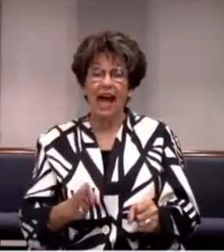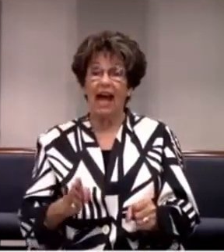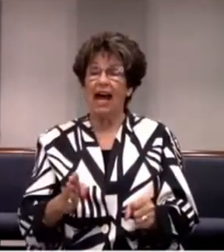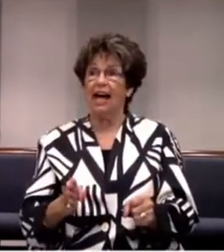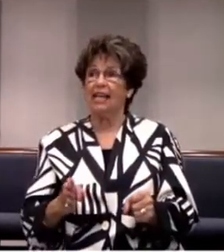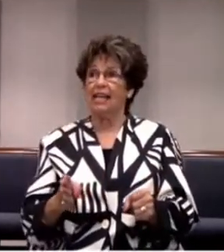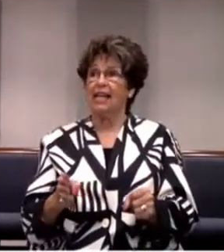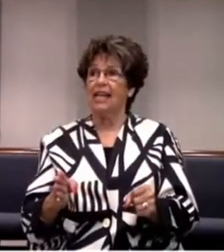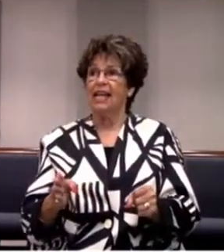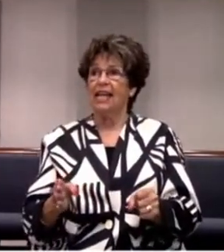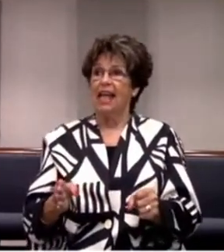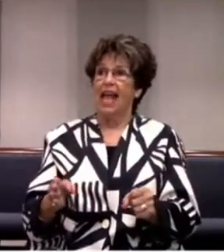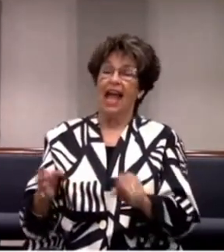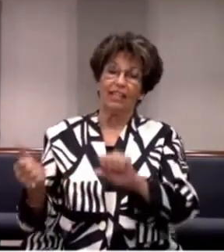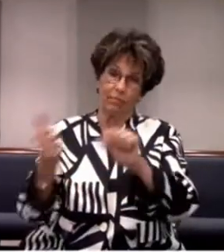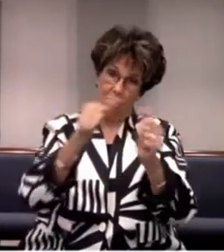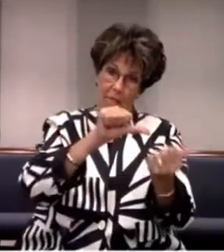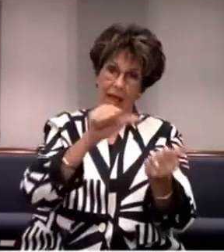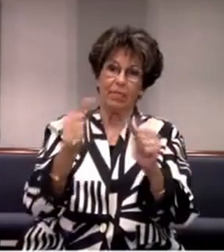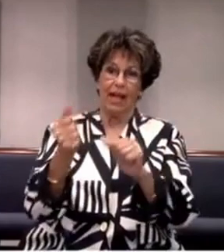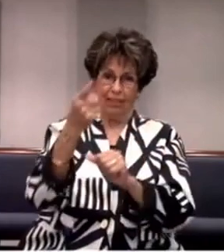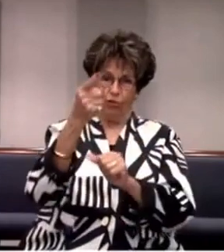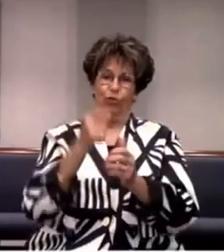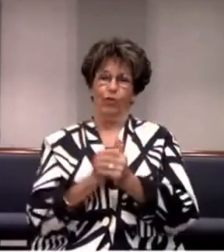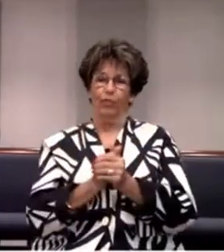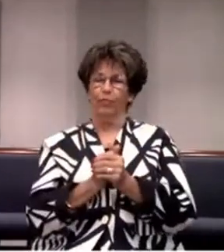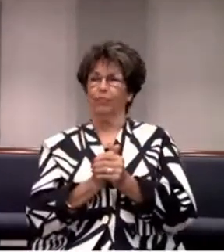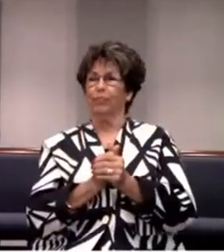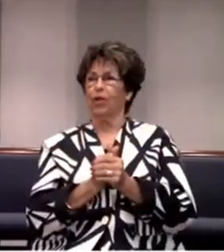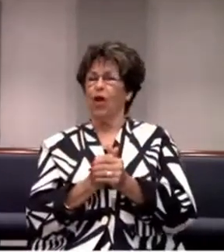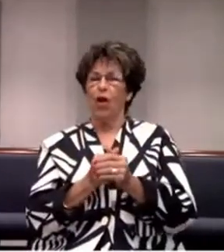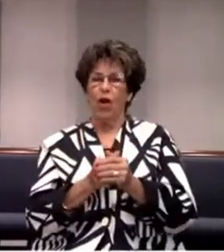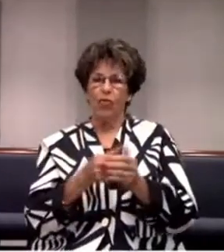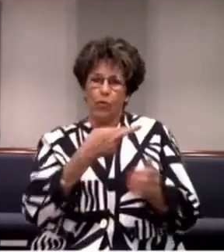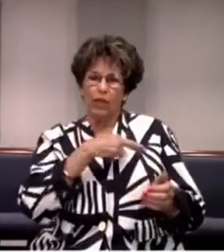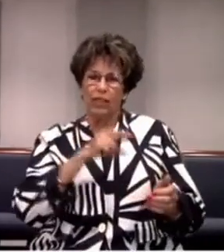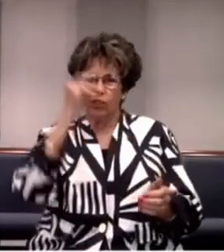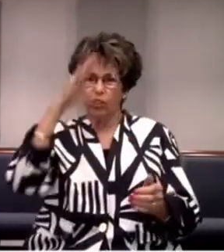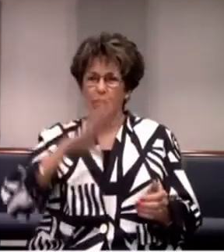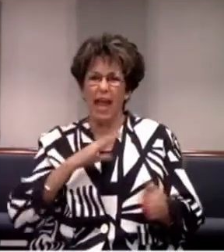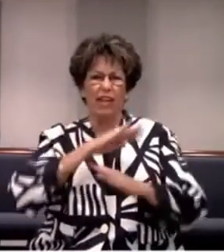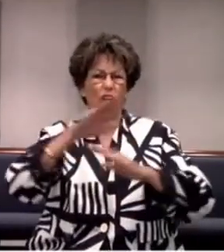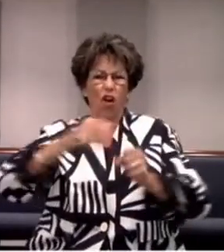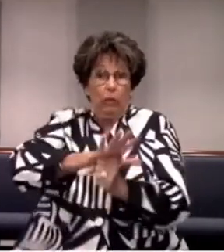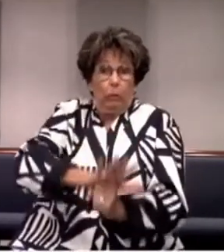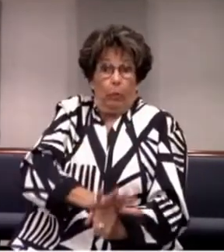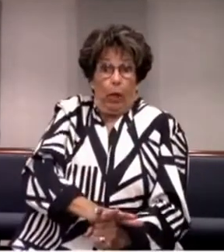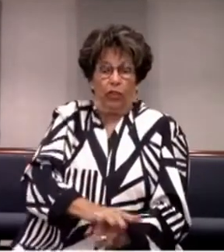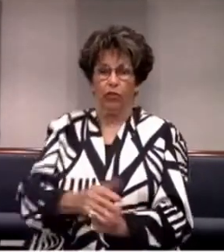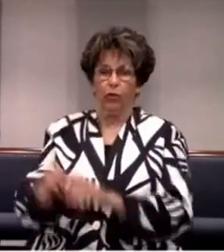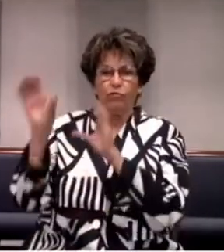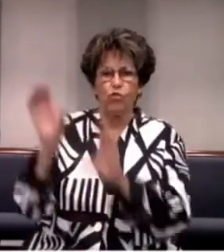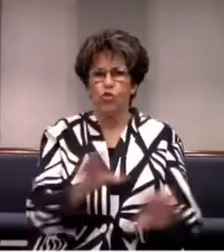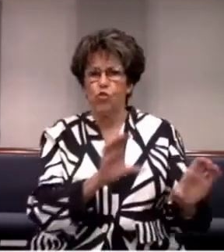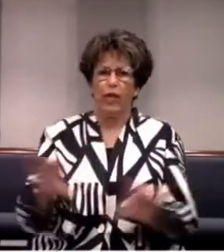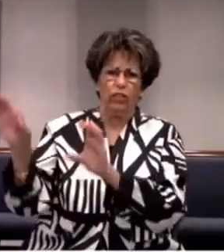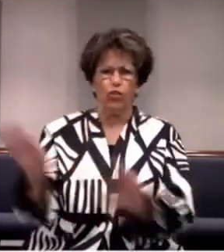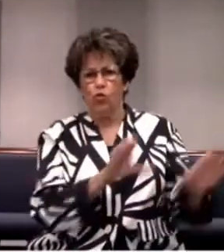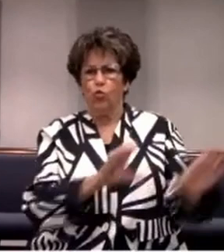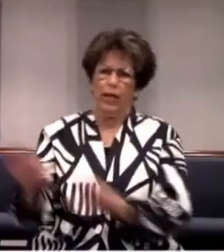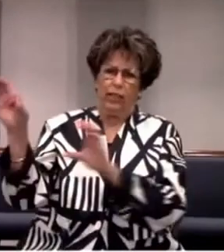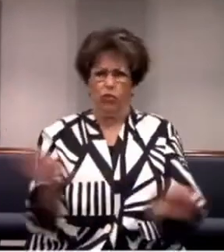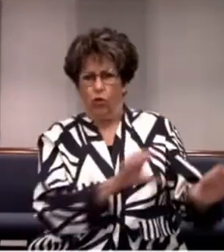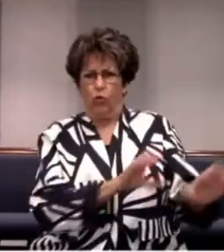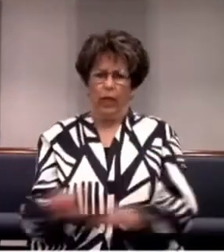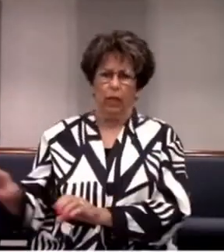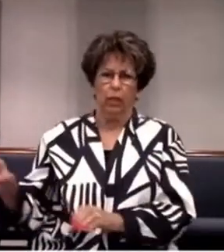that religious man, all of the pressure of doing, doing, doing. And God said to him, I'm going to have a man sent